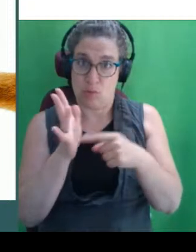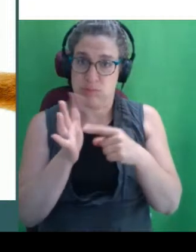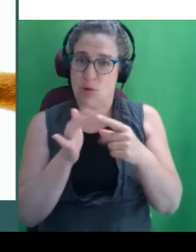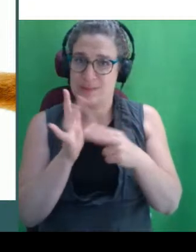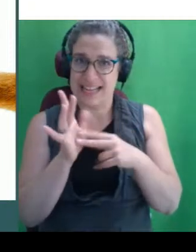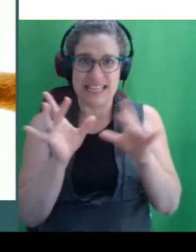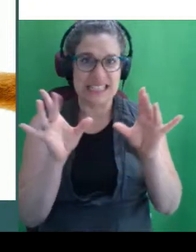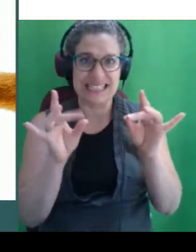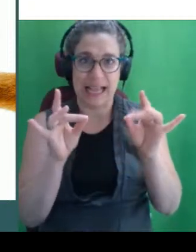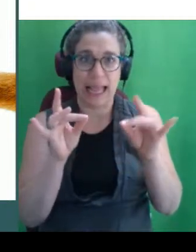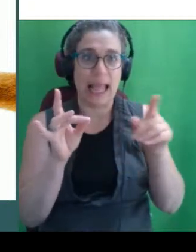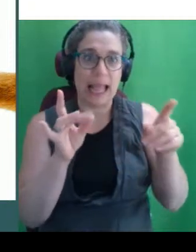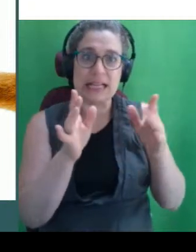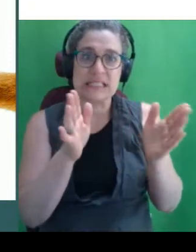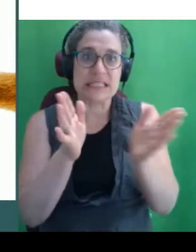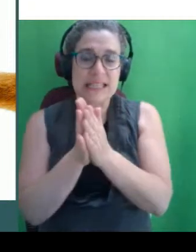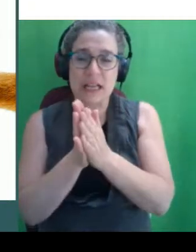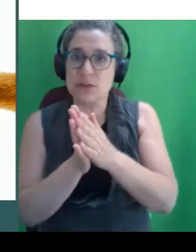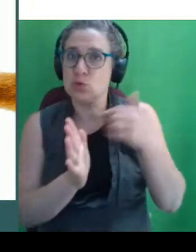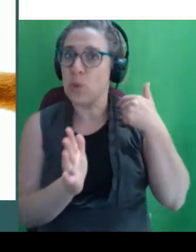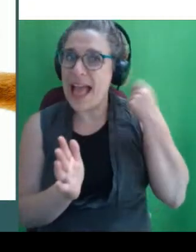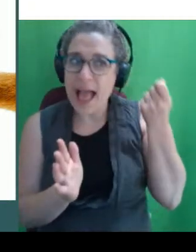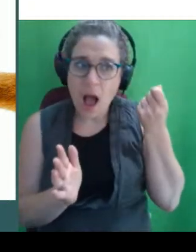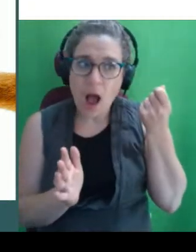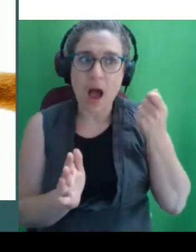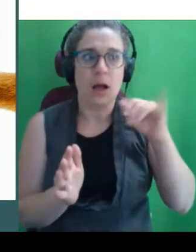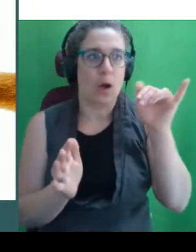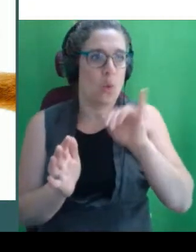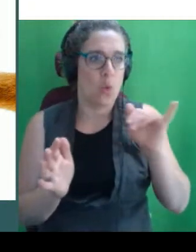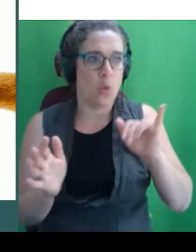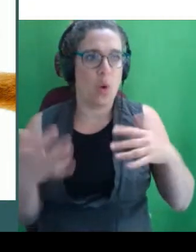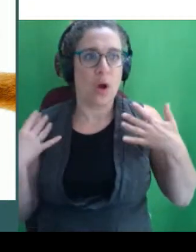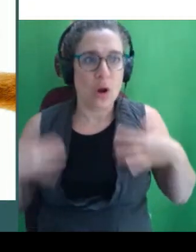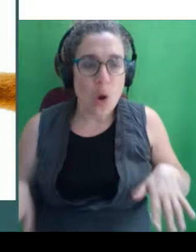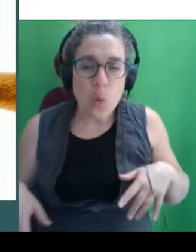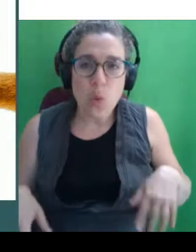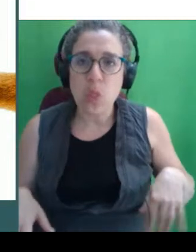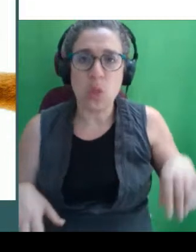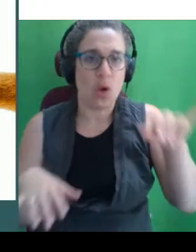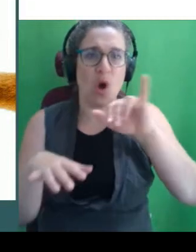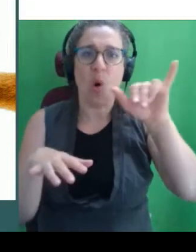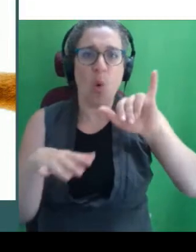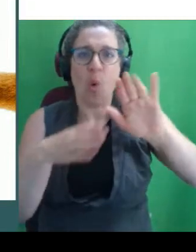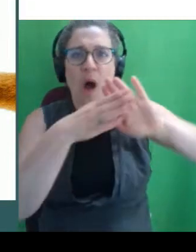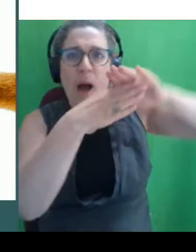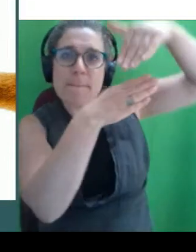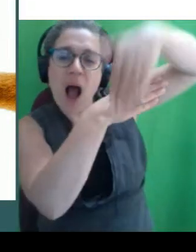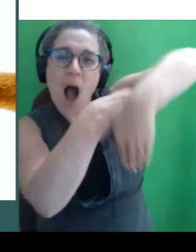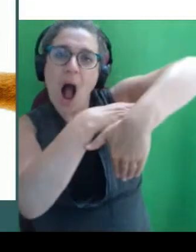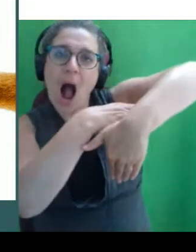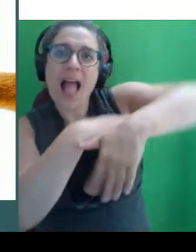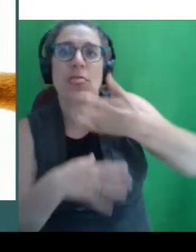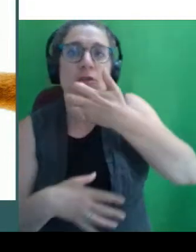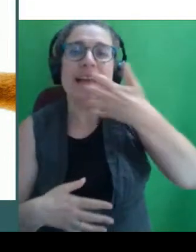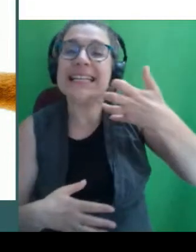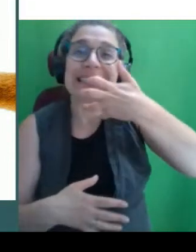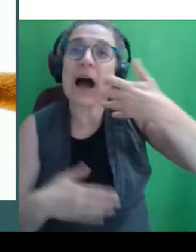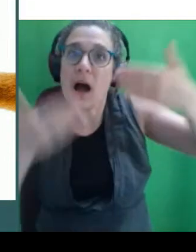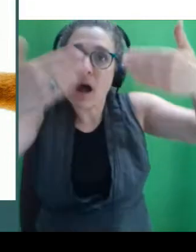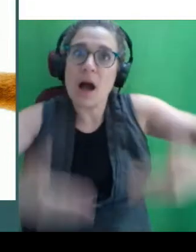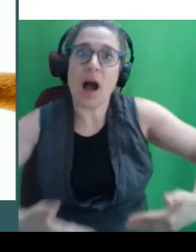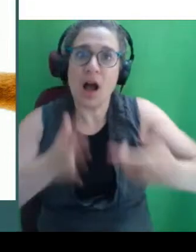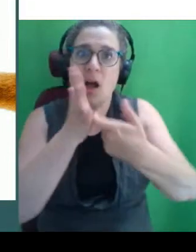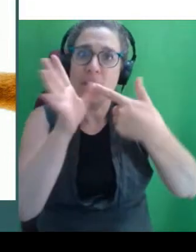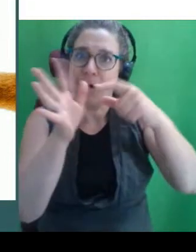hair and clothing and gets in all sorts of places, even behind radiators and skirting boards. And I've heard it said that it's